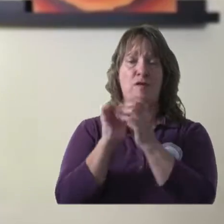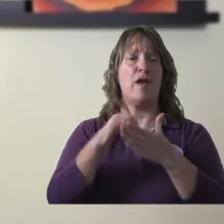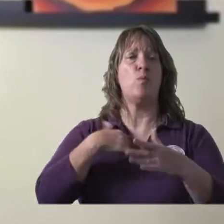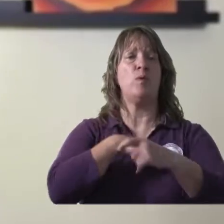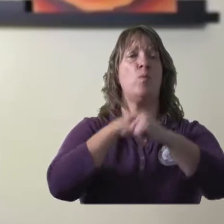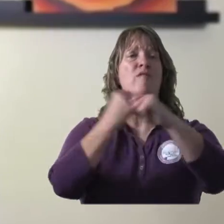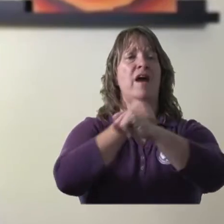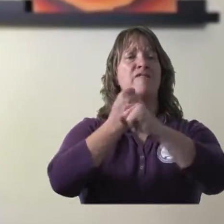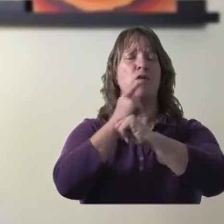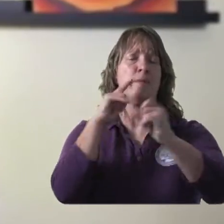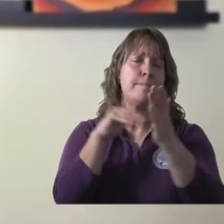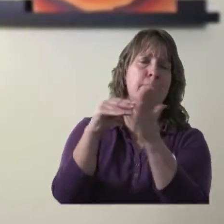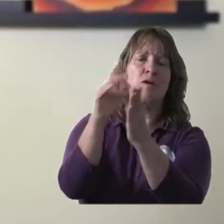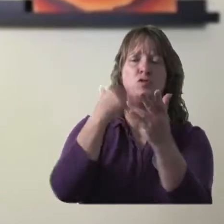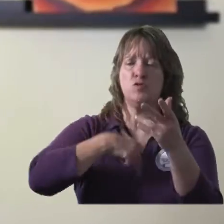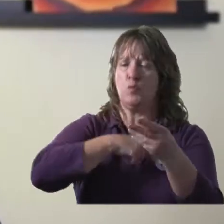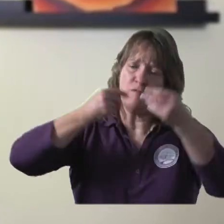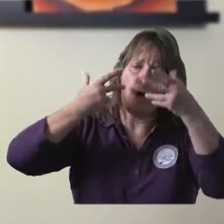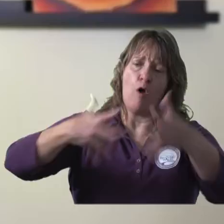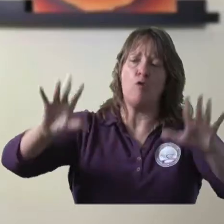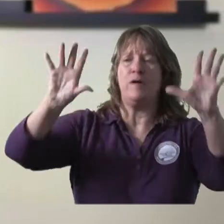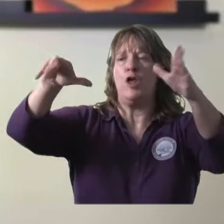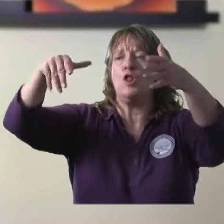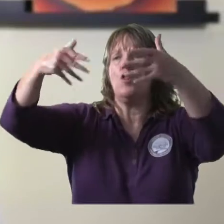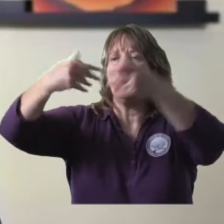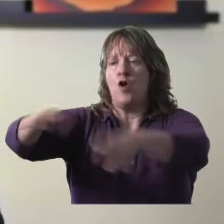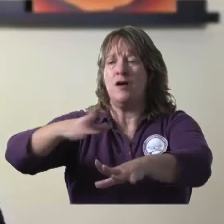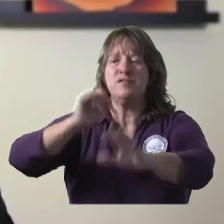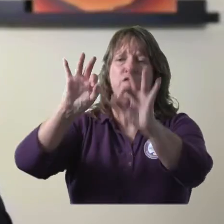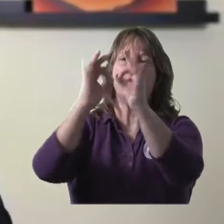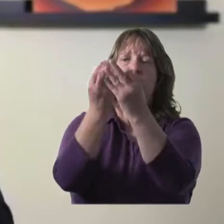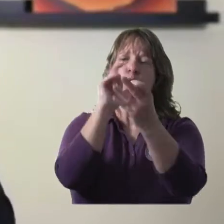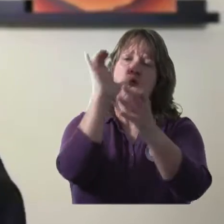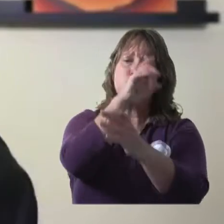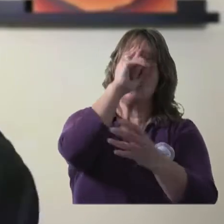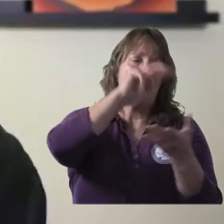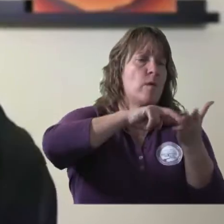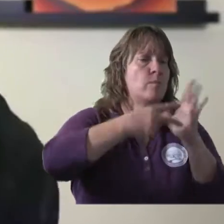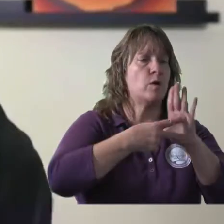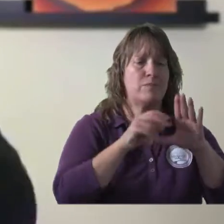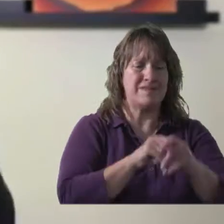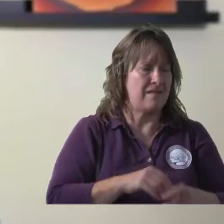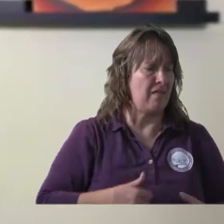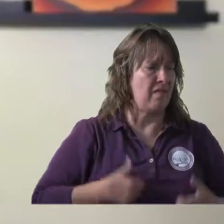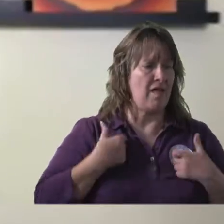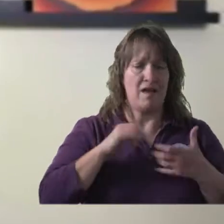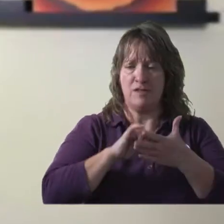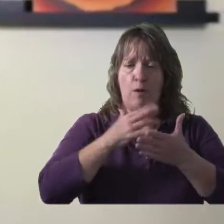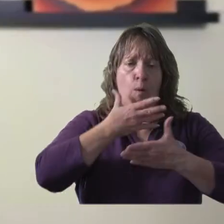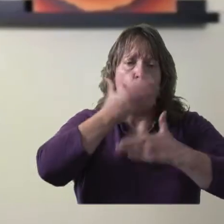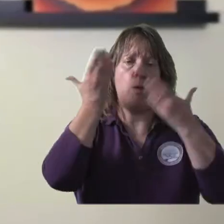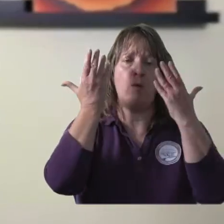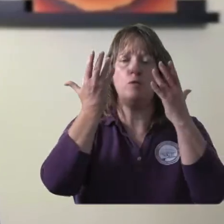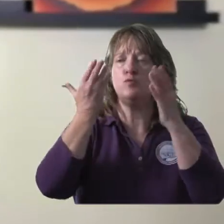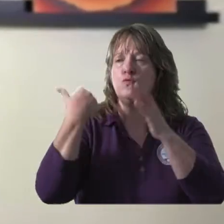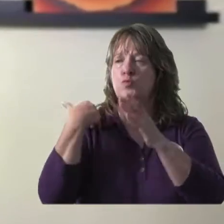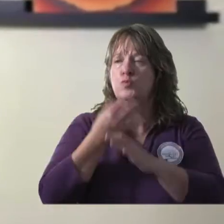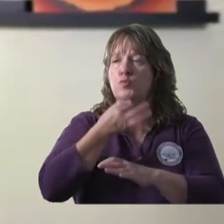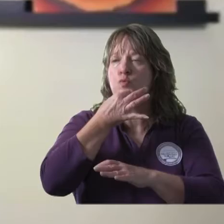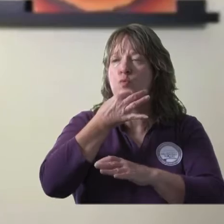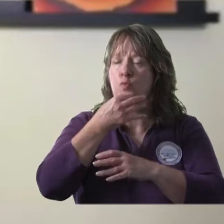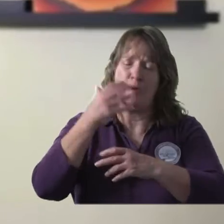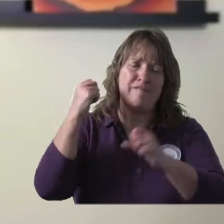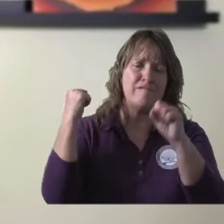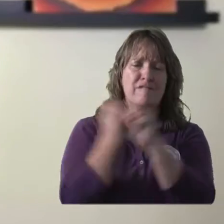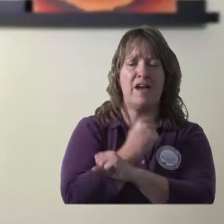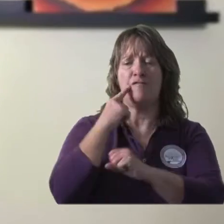fight for the millions we lost, for the families searching for purpose amongst lives extinguished far too soon. We fight